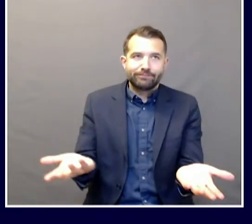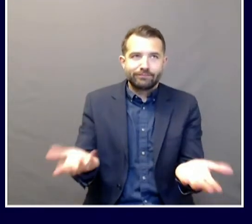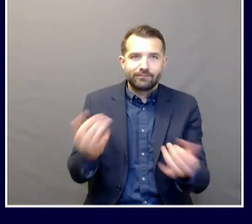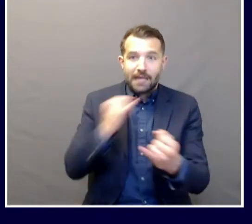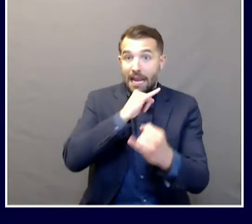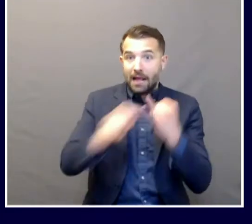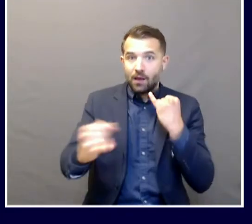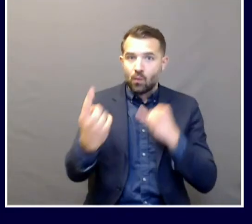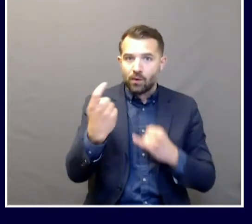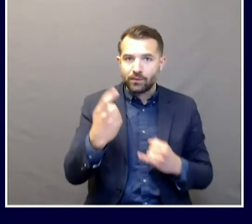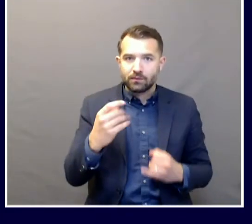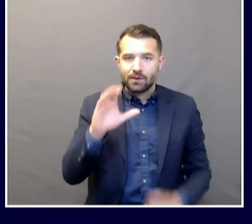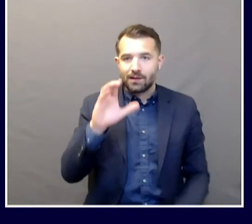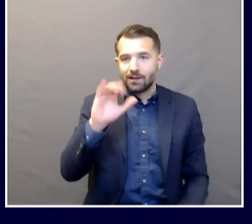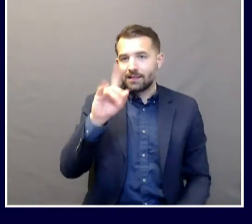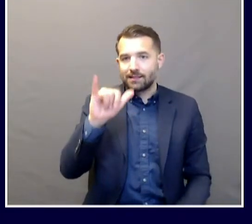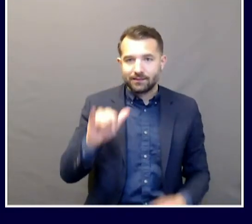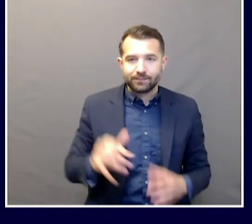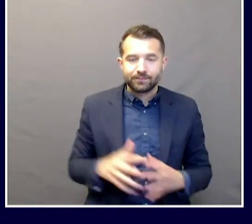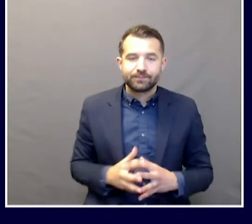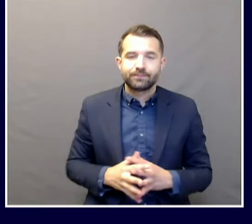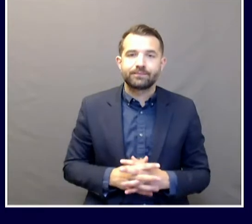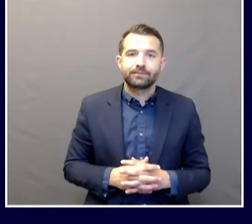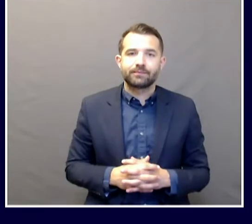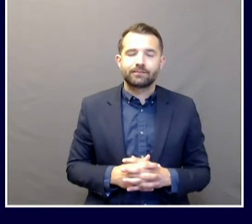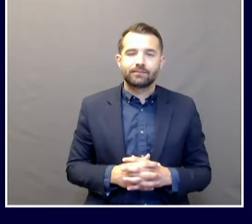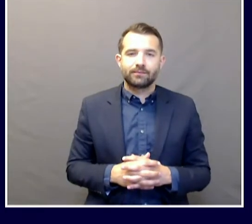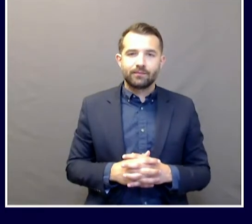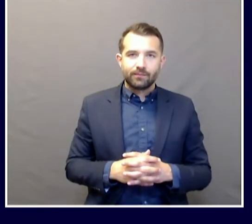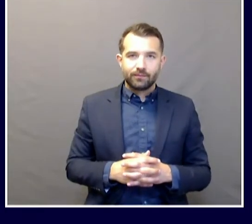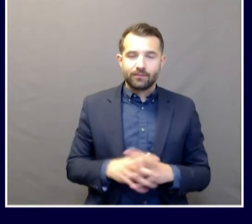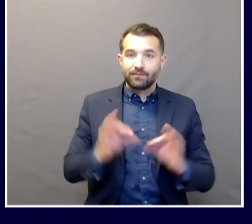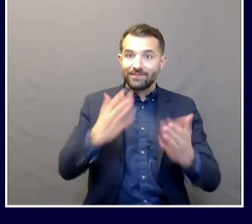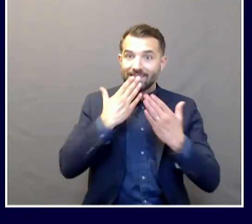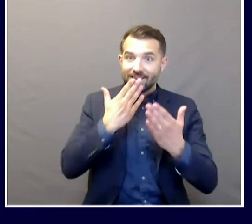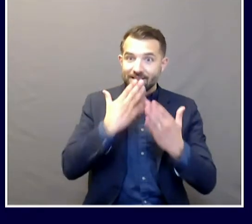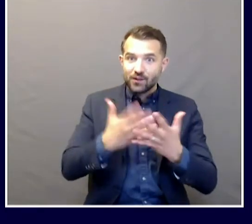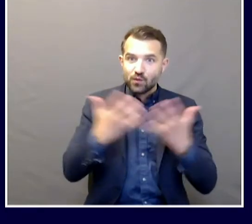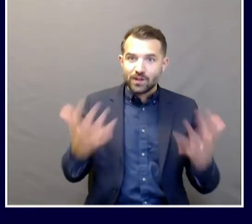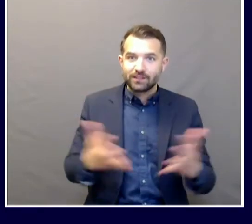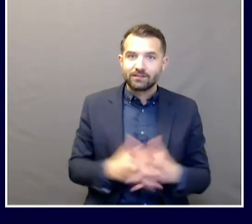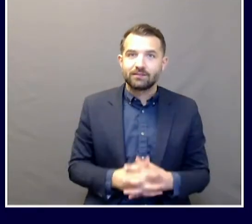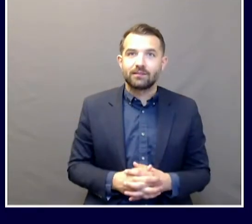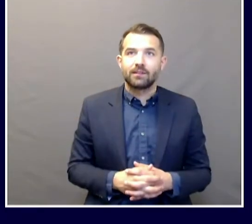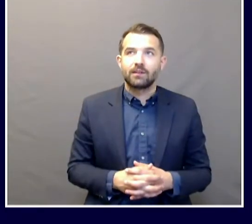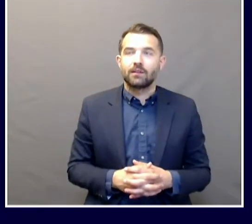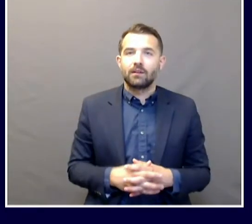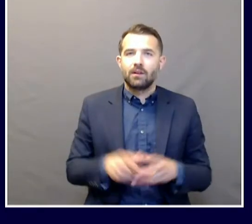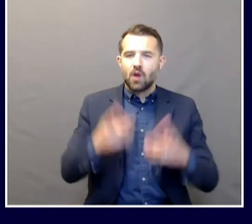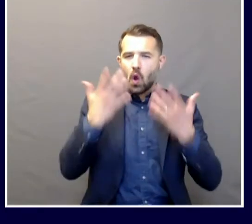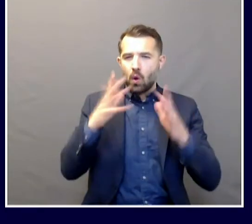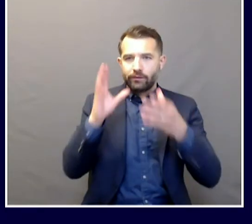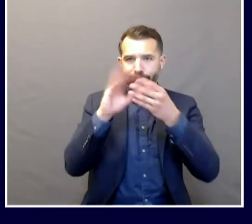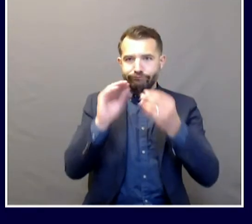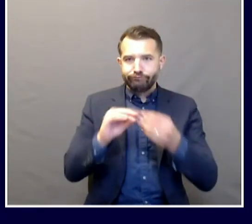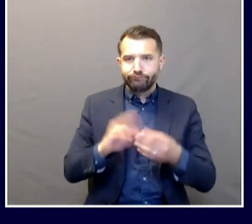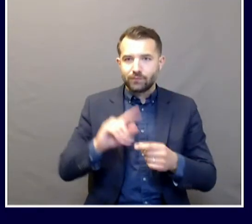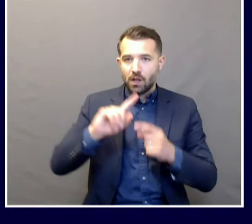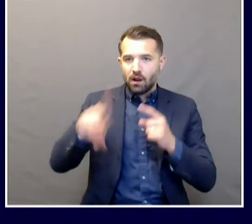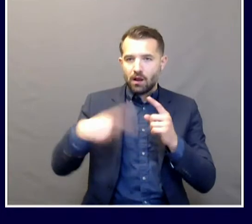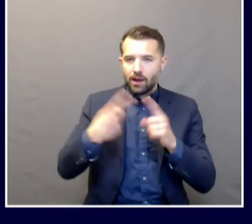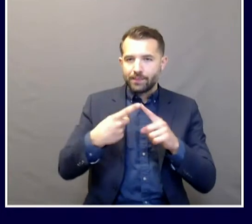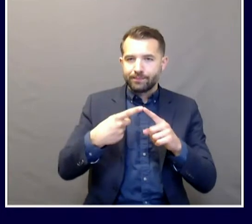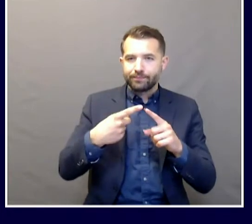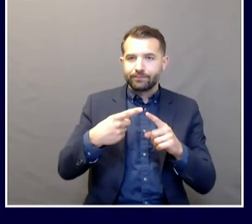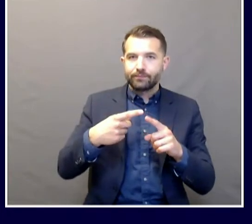Hi, Dr. Shah. Thank you so much for taking my question. You talked a little bit about cases in congregate living facilities. I just wanted to move